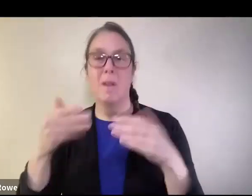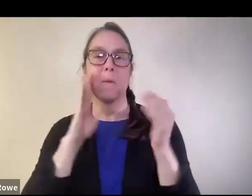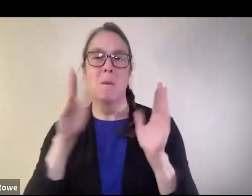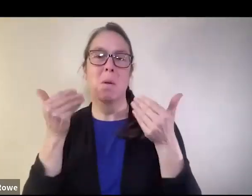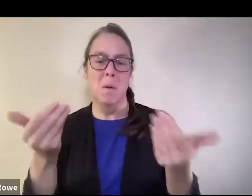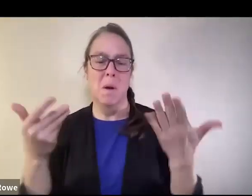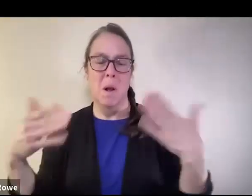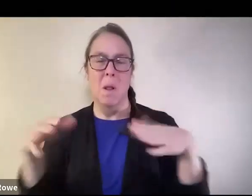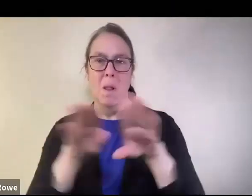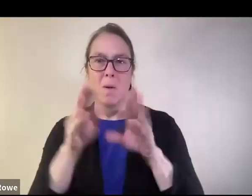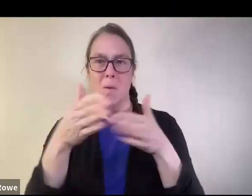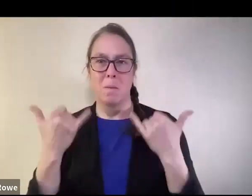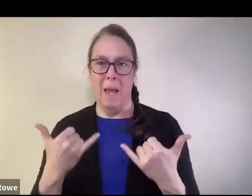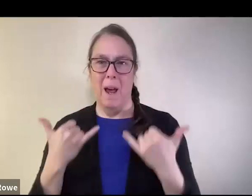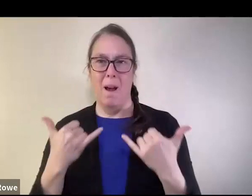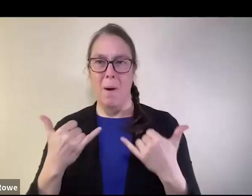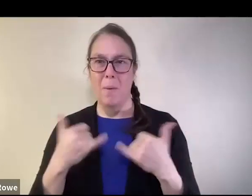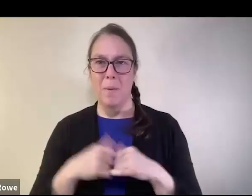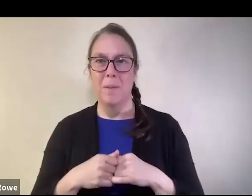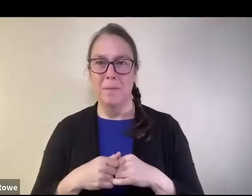out. Okay.